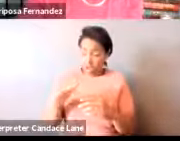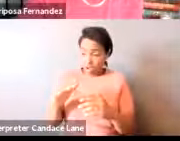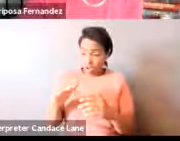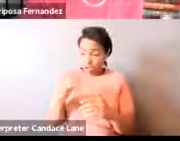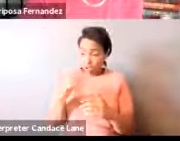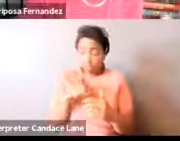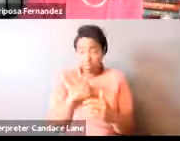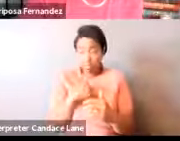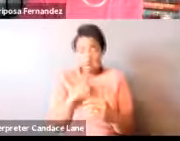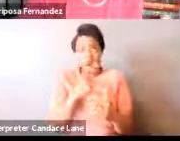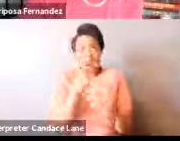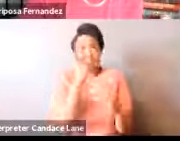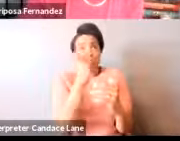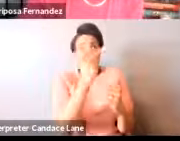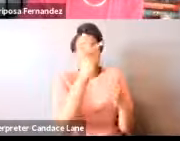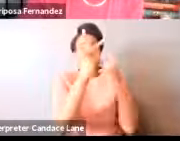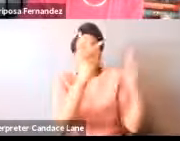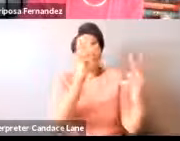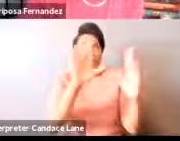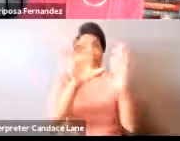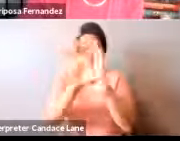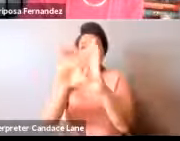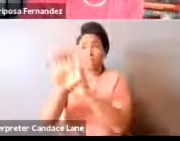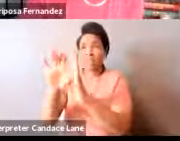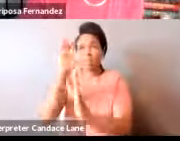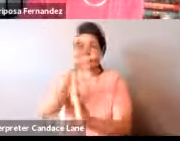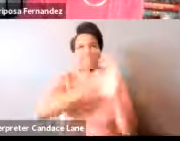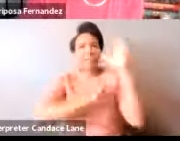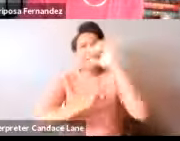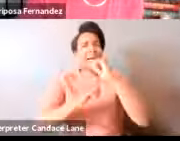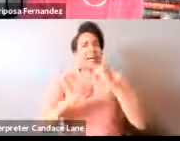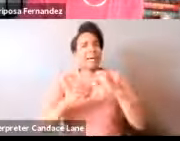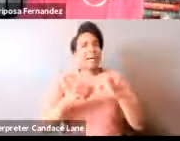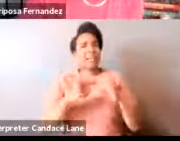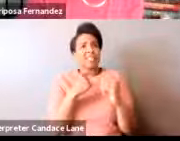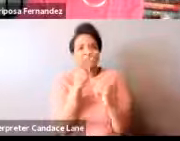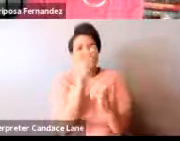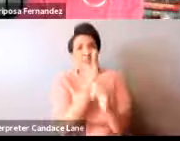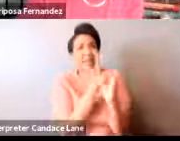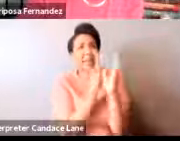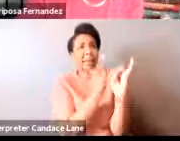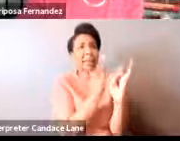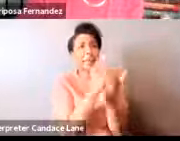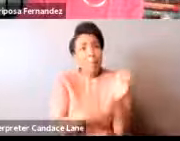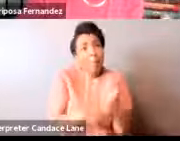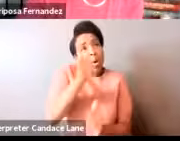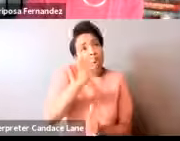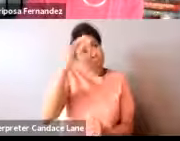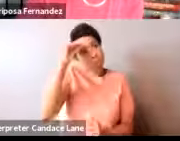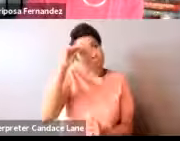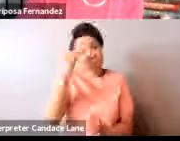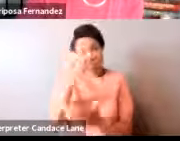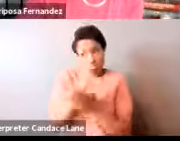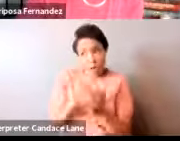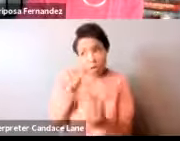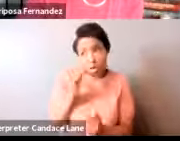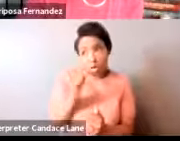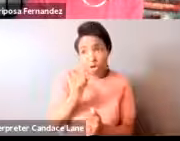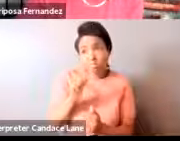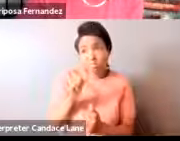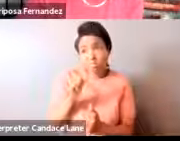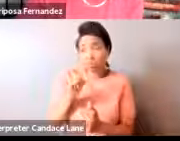small disappeared faces looking so much like mine, mostly boys, but some girls, hair braided and adorned